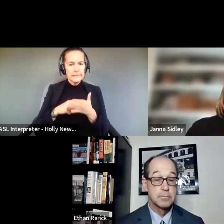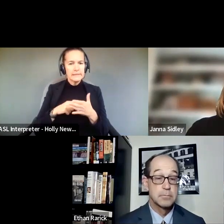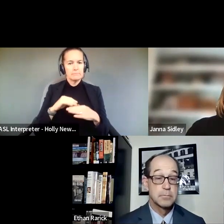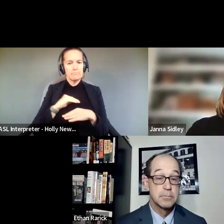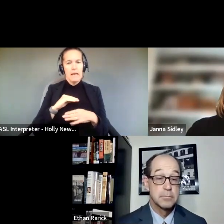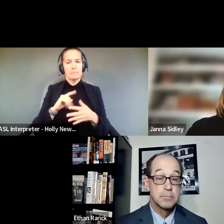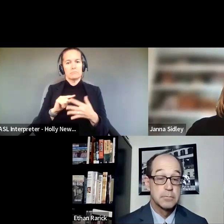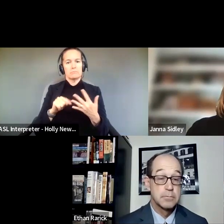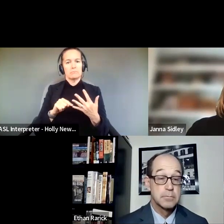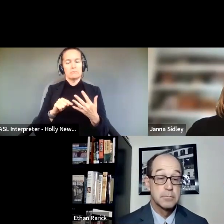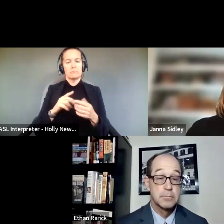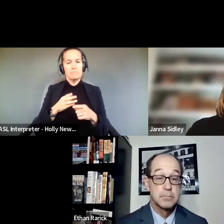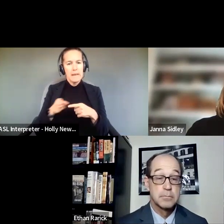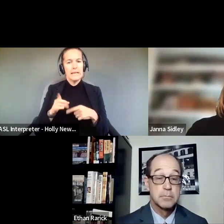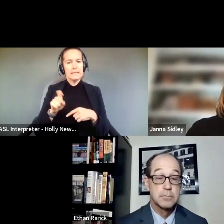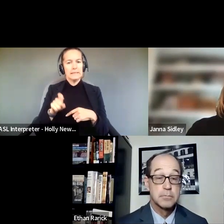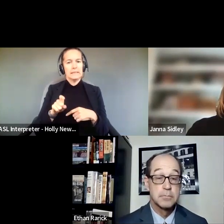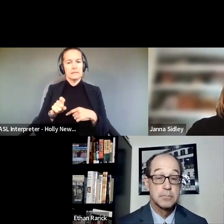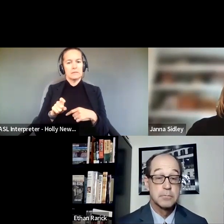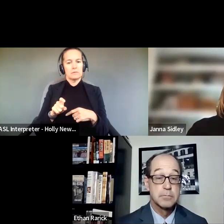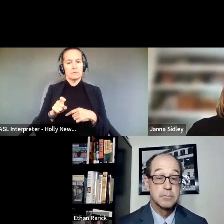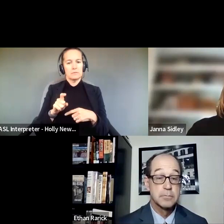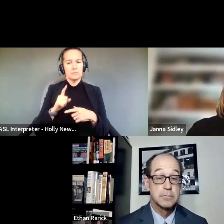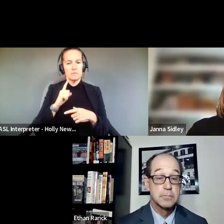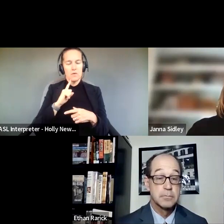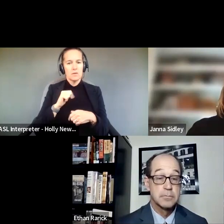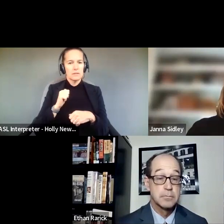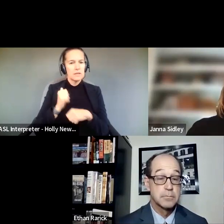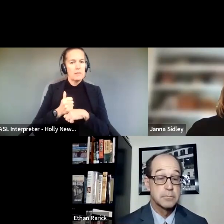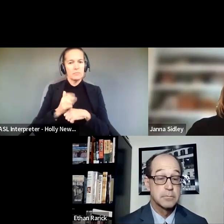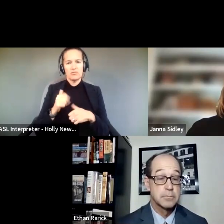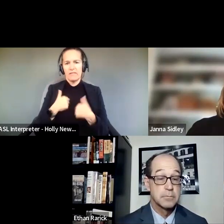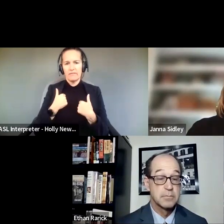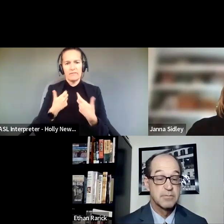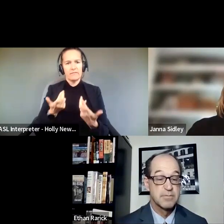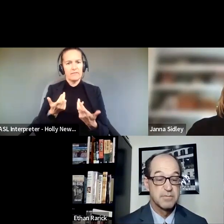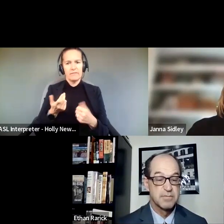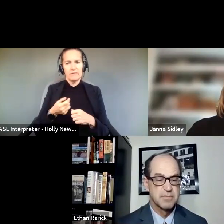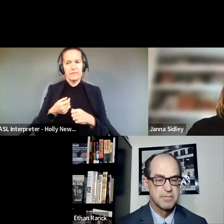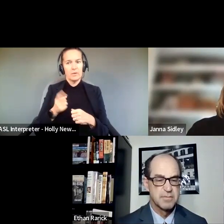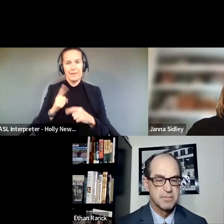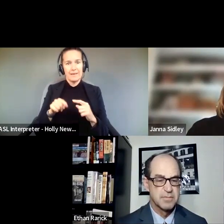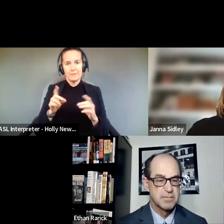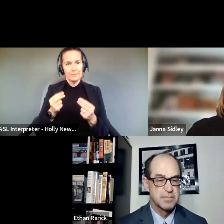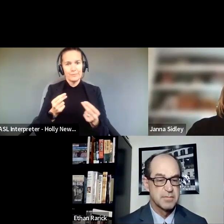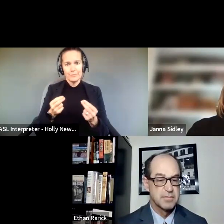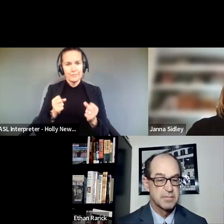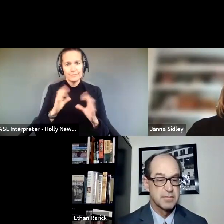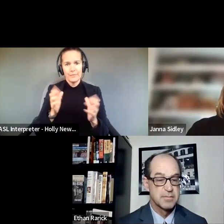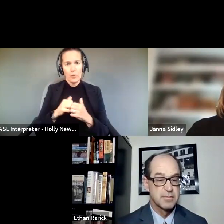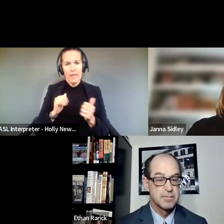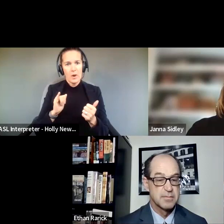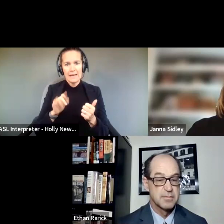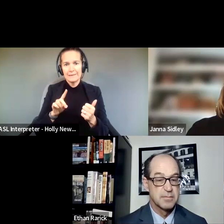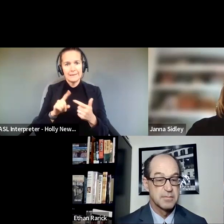be able to establish life. I mean, you can't do much without an ID, and you can't get